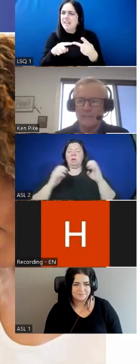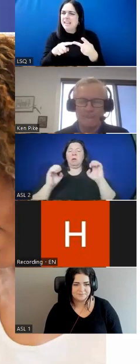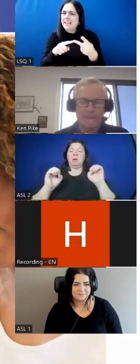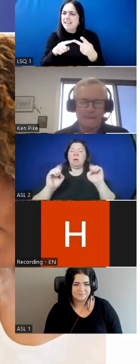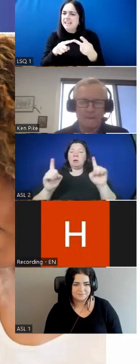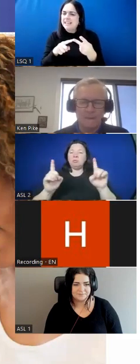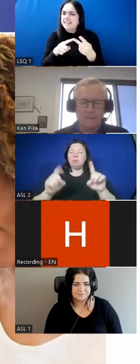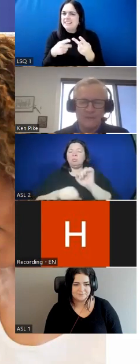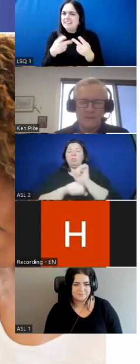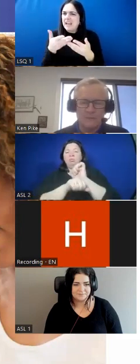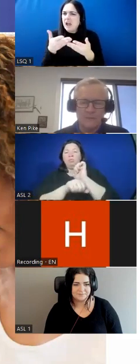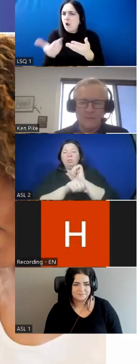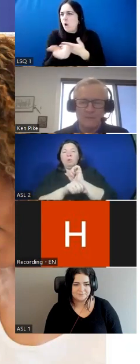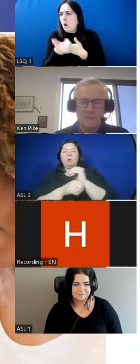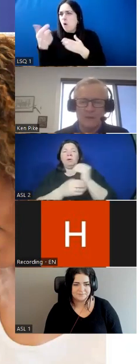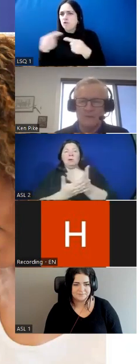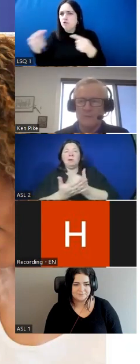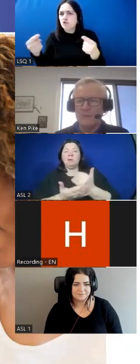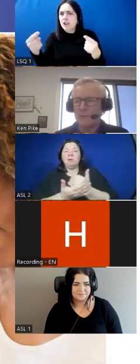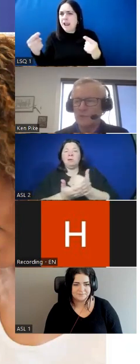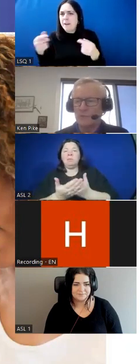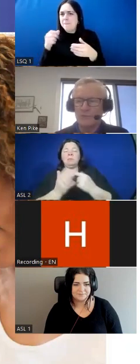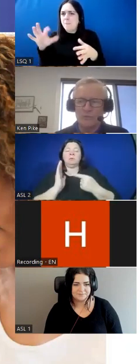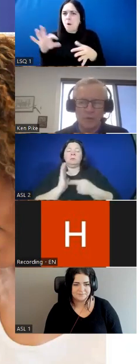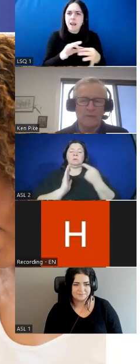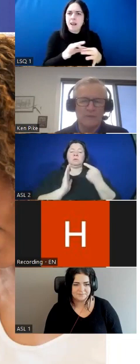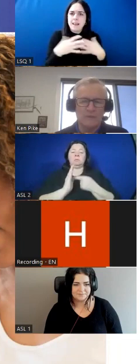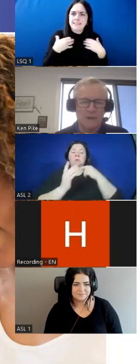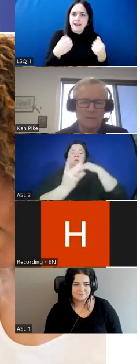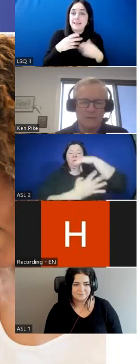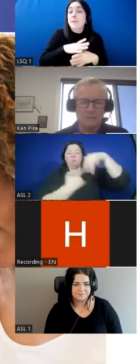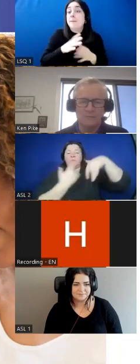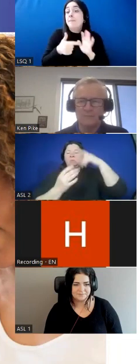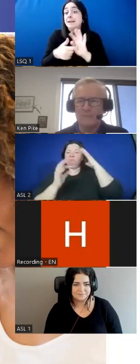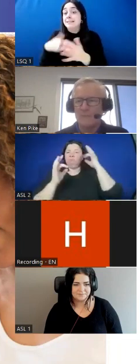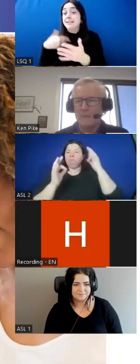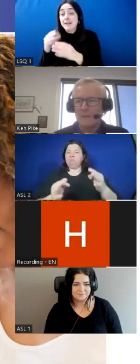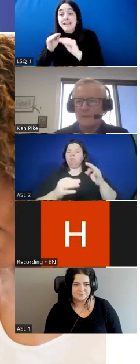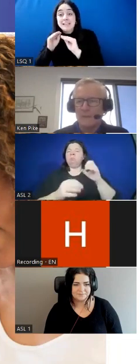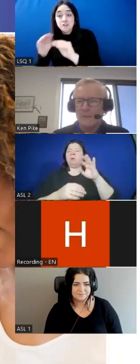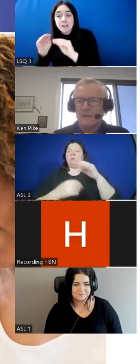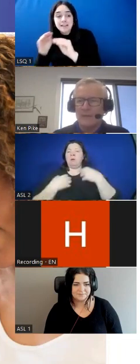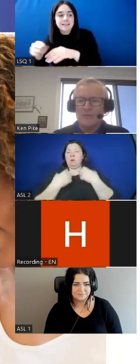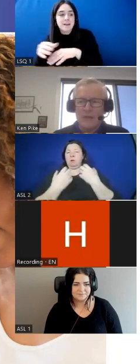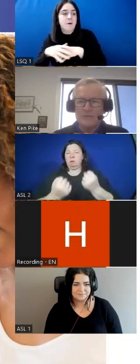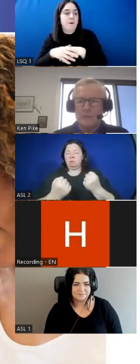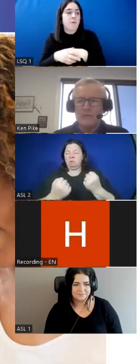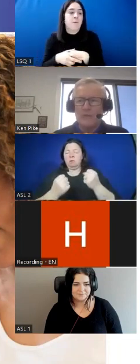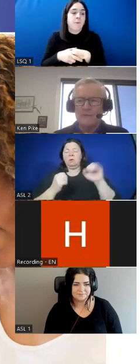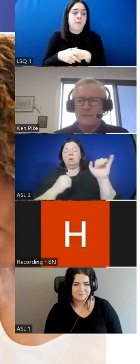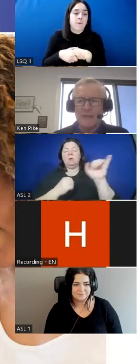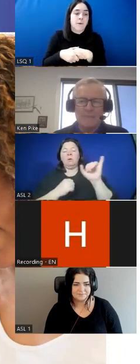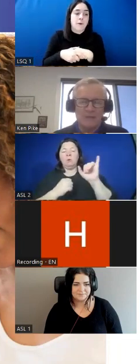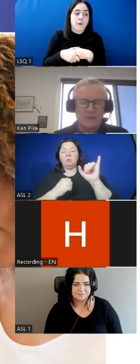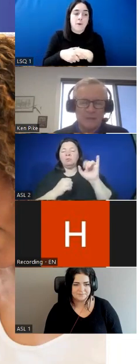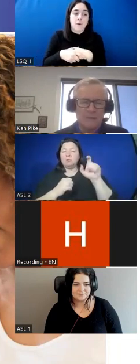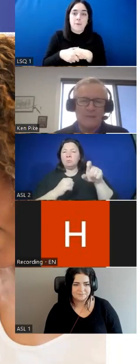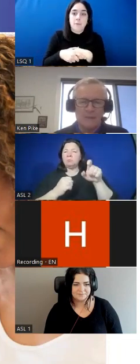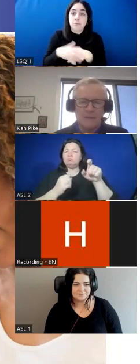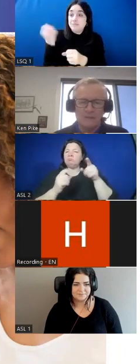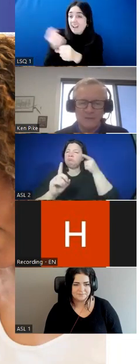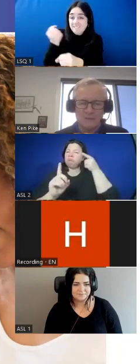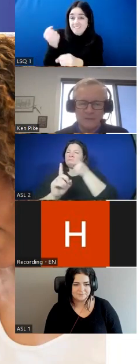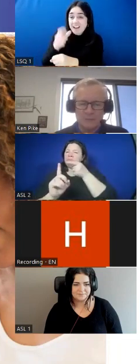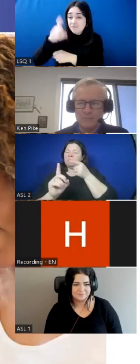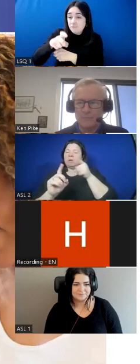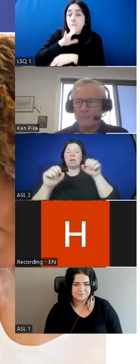income. These are sometimes called the social determinants of health. And it also has to address ableism in